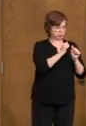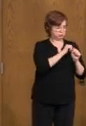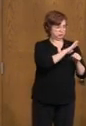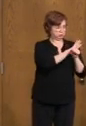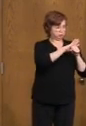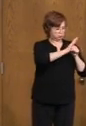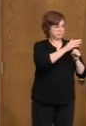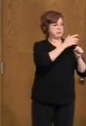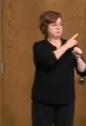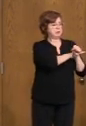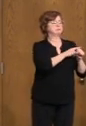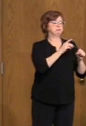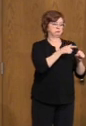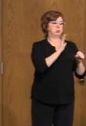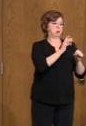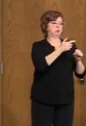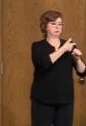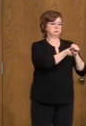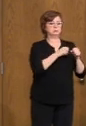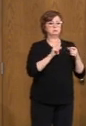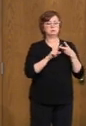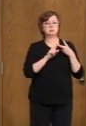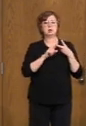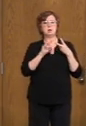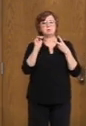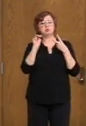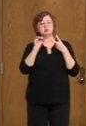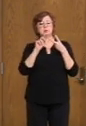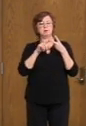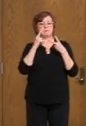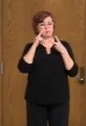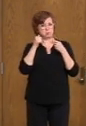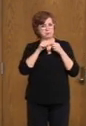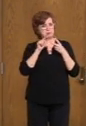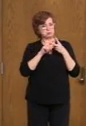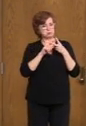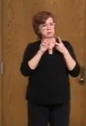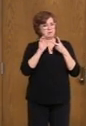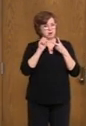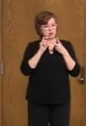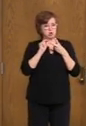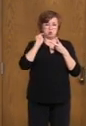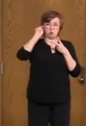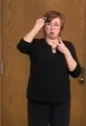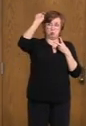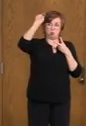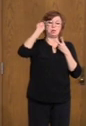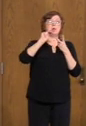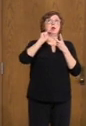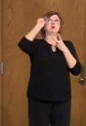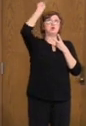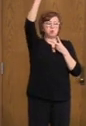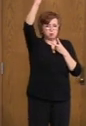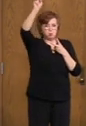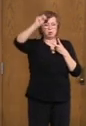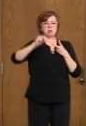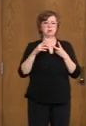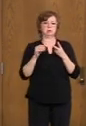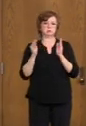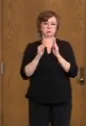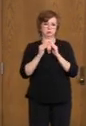amounts. So if it's Moderna, it goes to the far north rural areas. Like if it's Pfizer, that's going to the larger hubs, and then